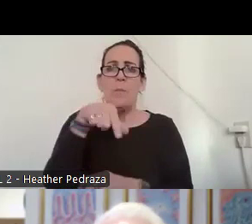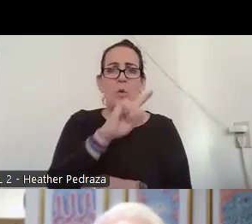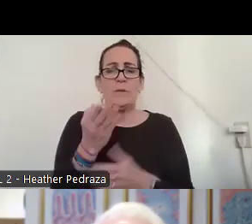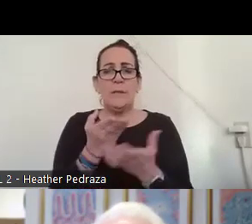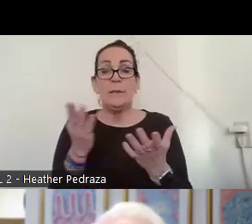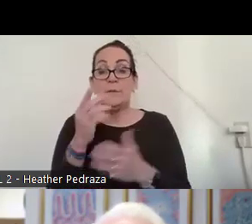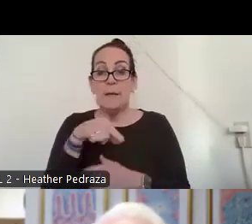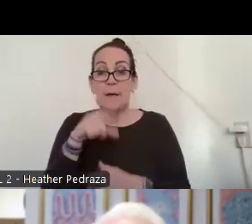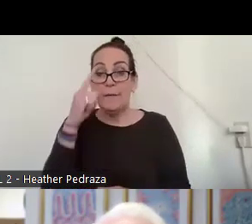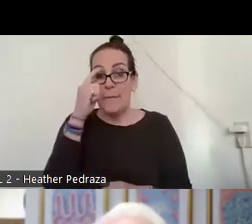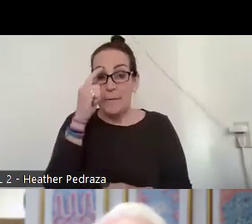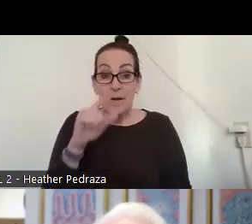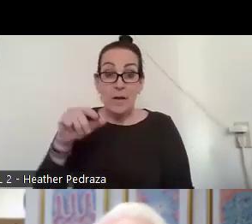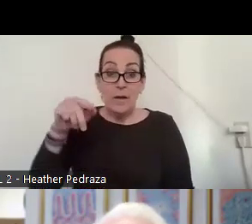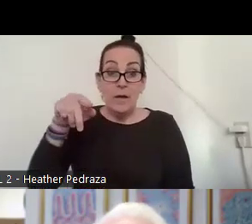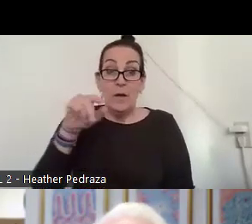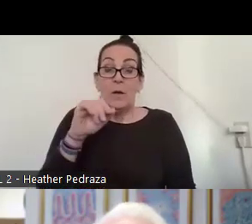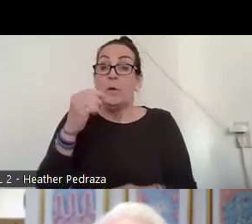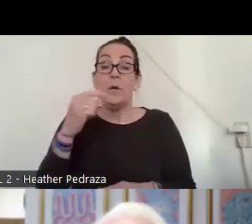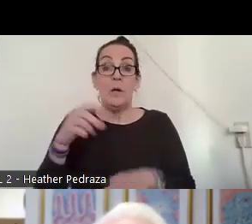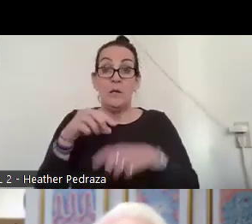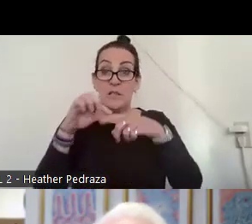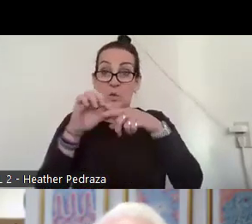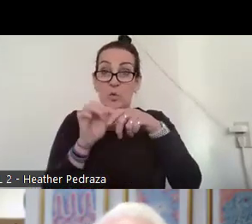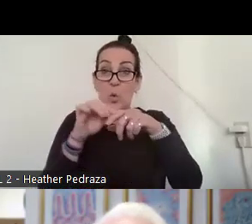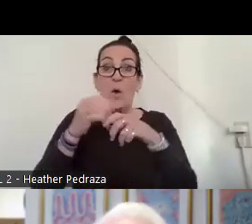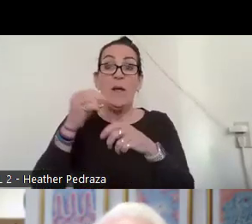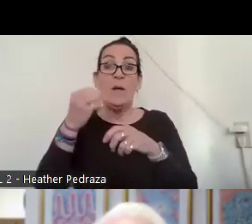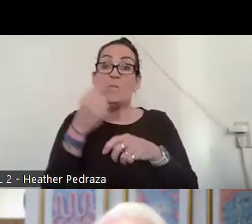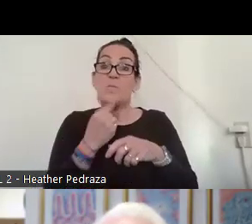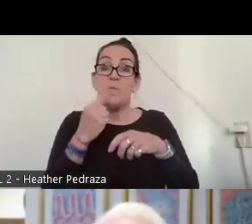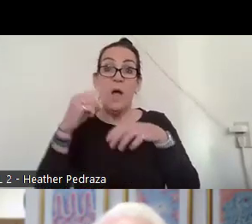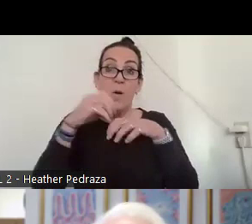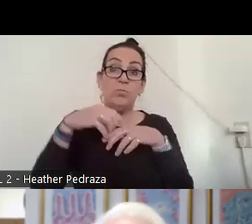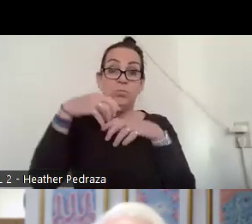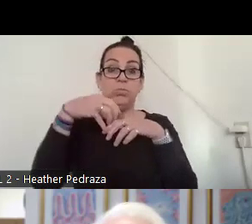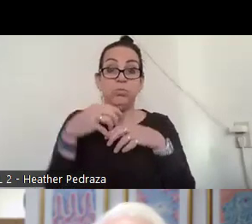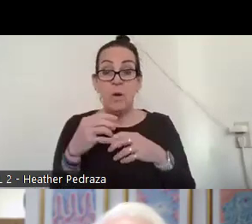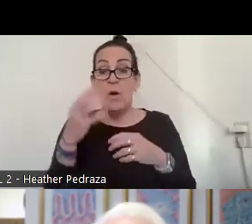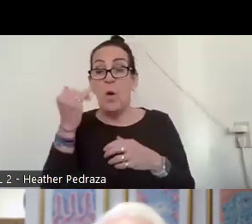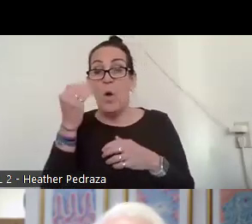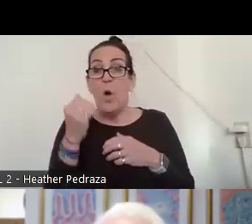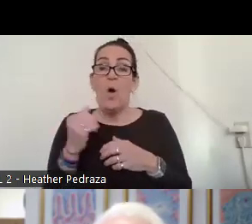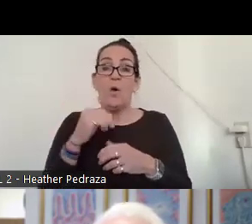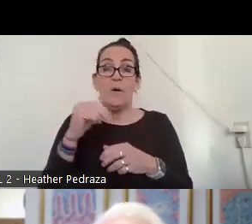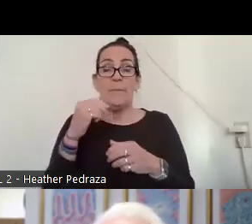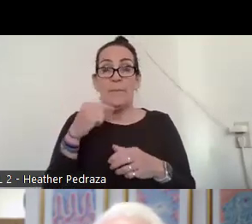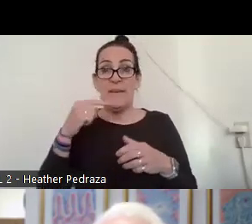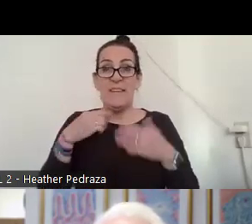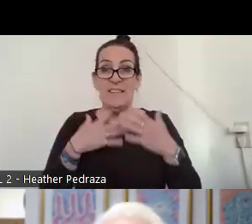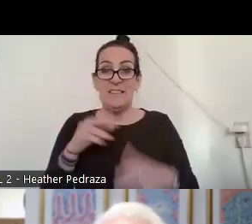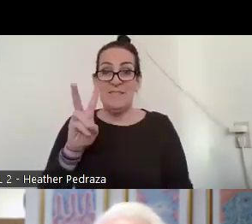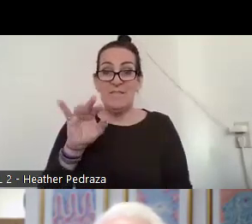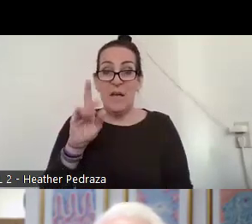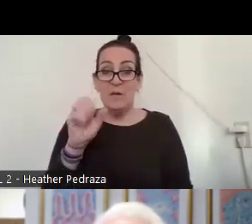neuroinflammation, vascular stress, the physical exercise, aerobic exercise. Hopefully, the more people